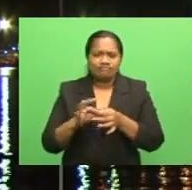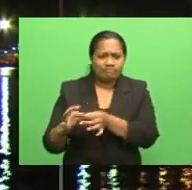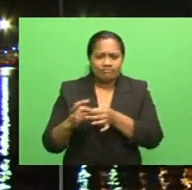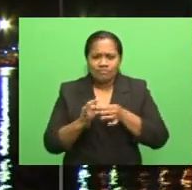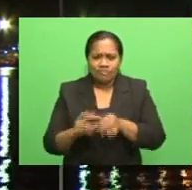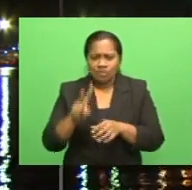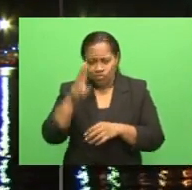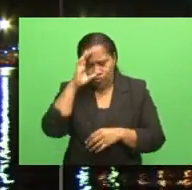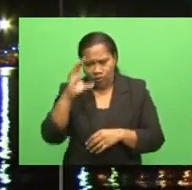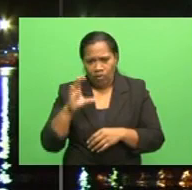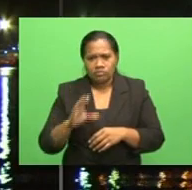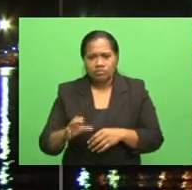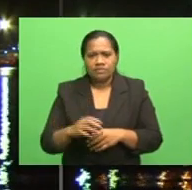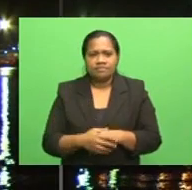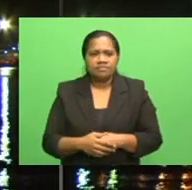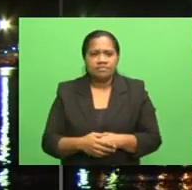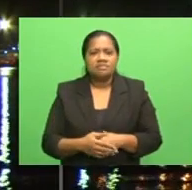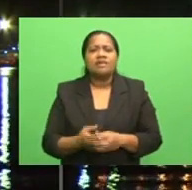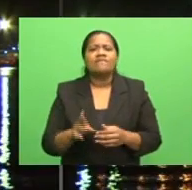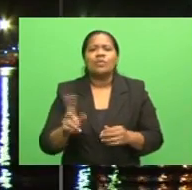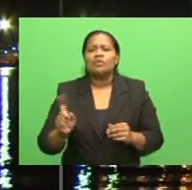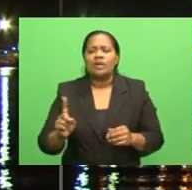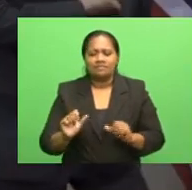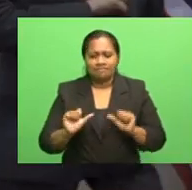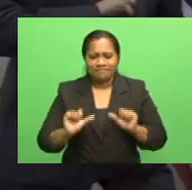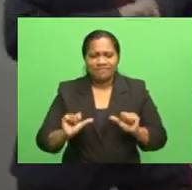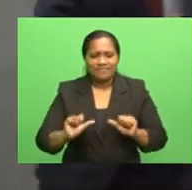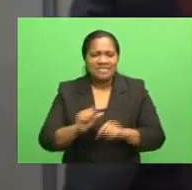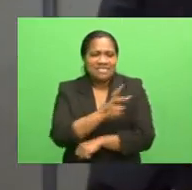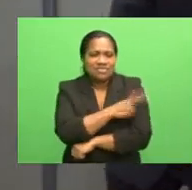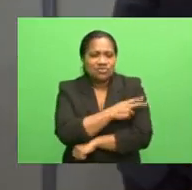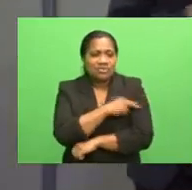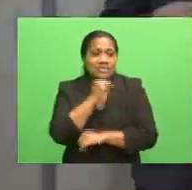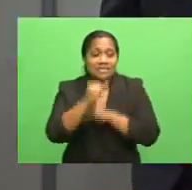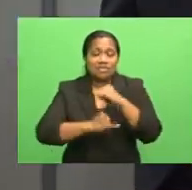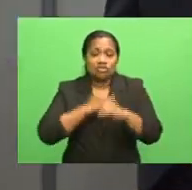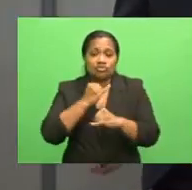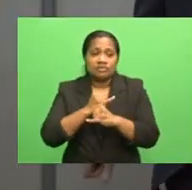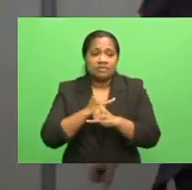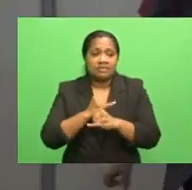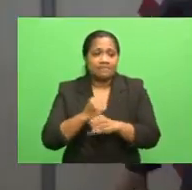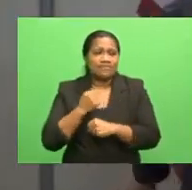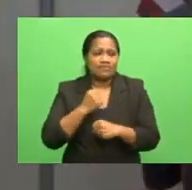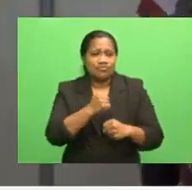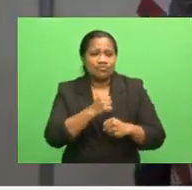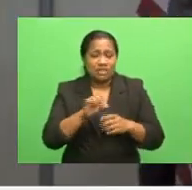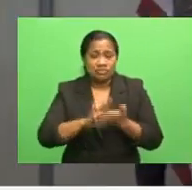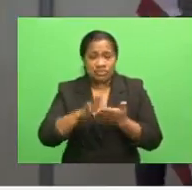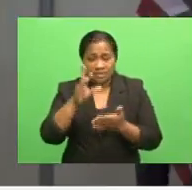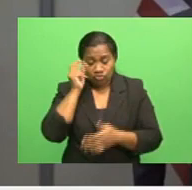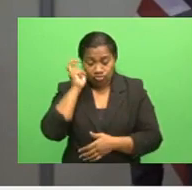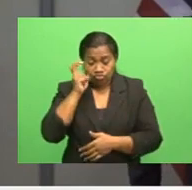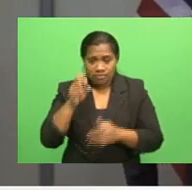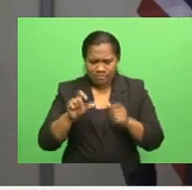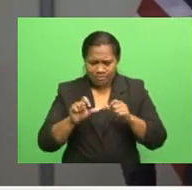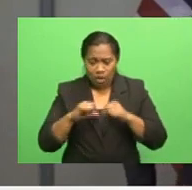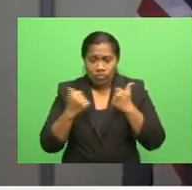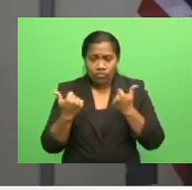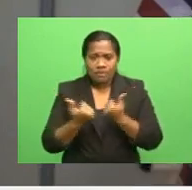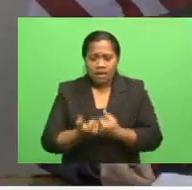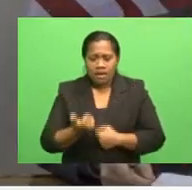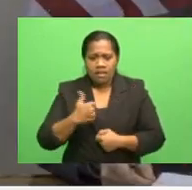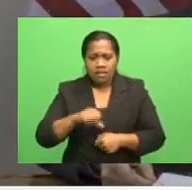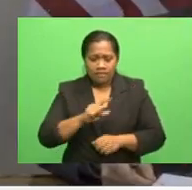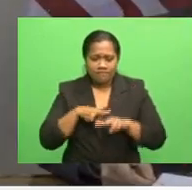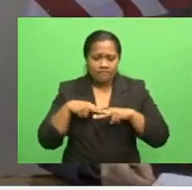in areas of defense and security. The International Military Education Training Agreement will allow Fiji to send